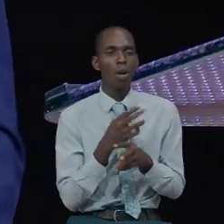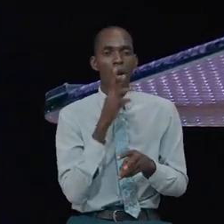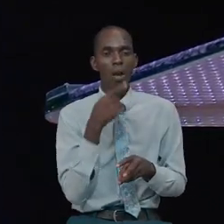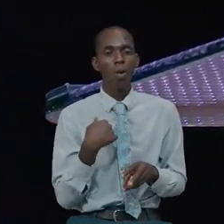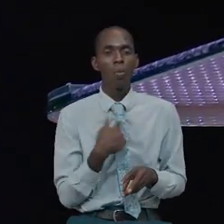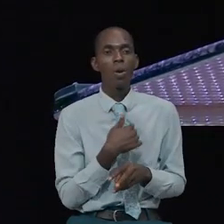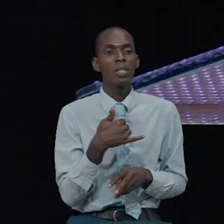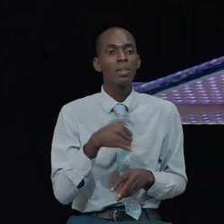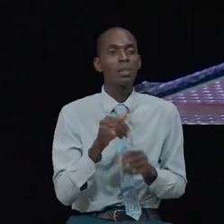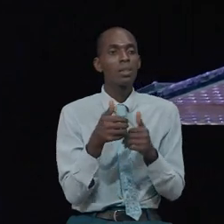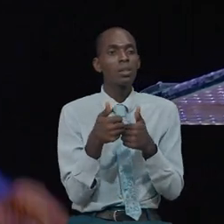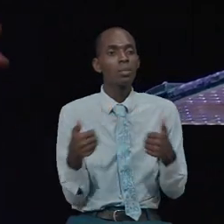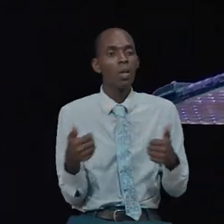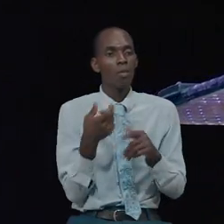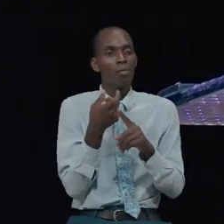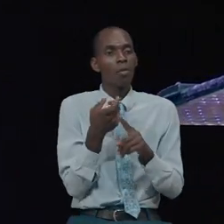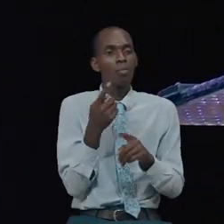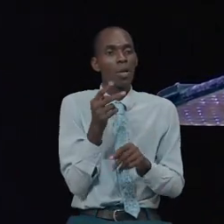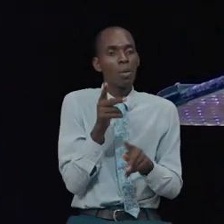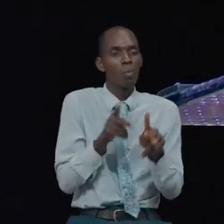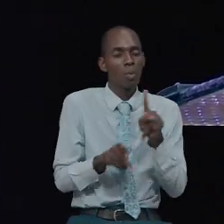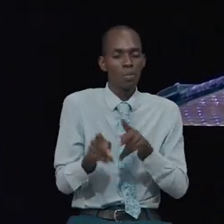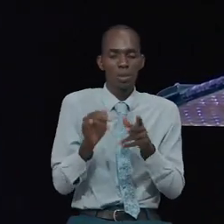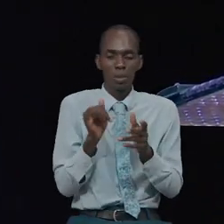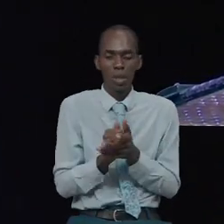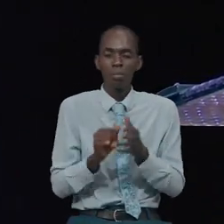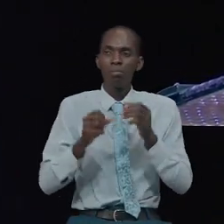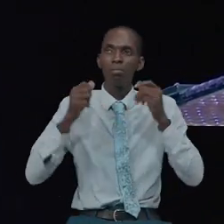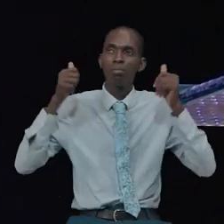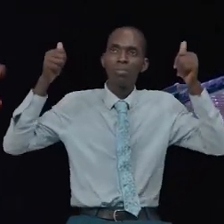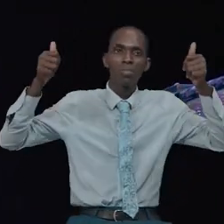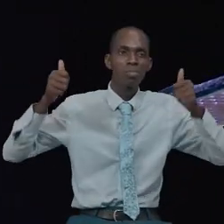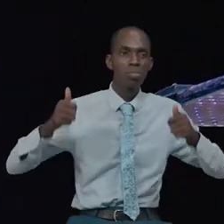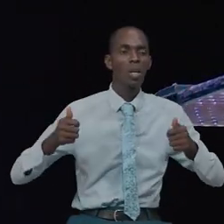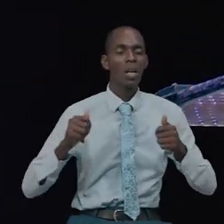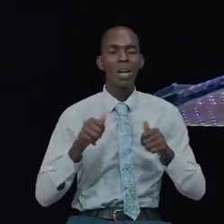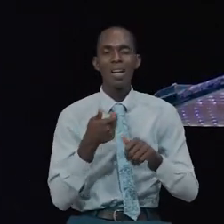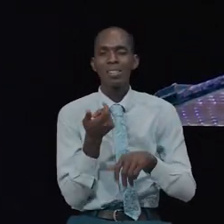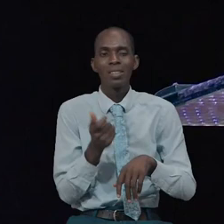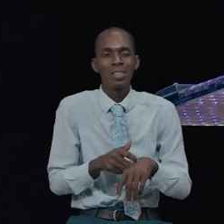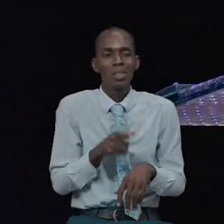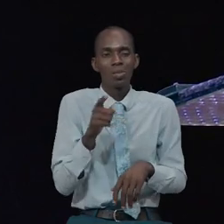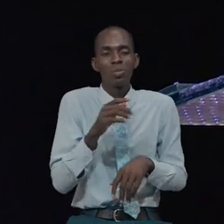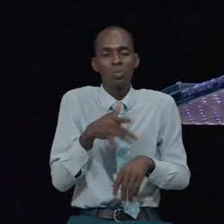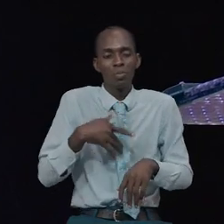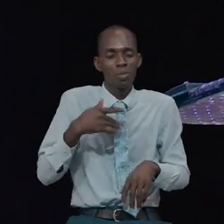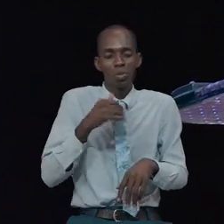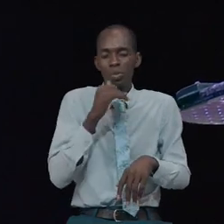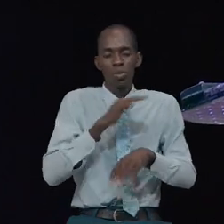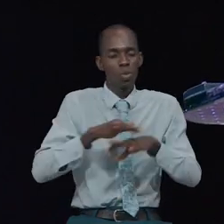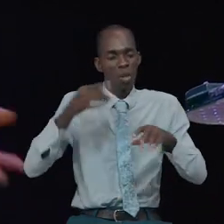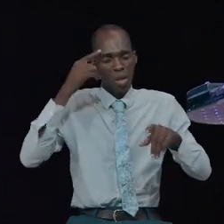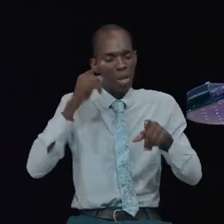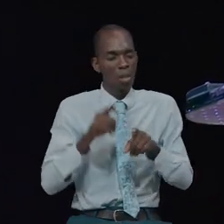separate from the people that protest whenever there is something they don't agree with,